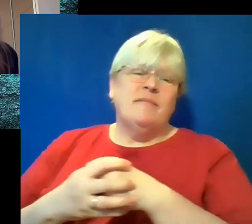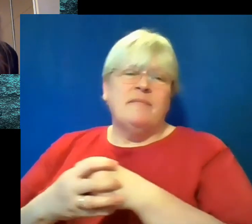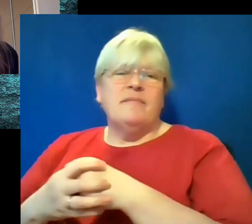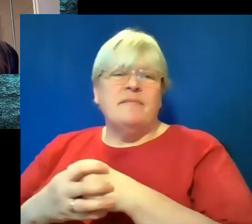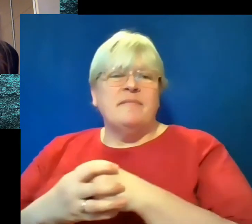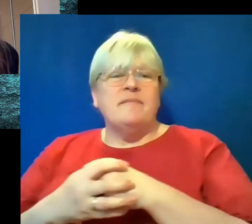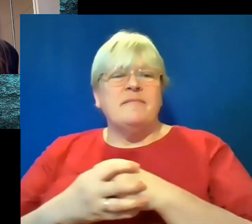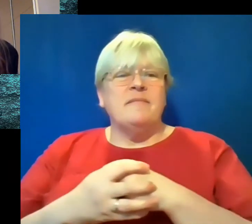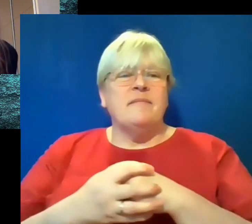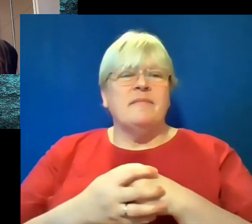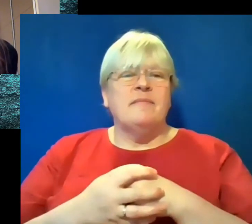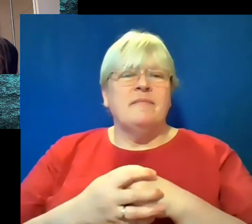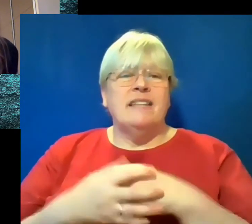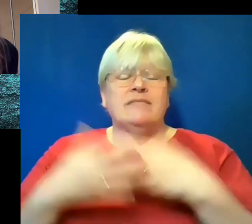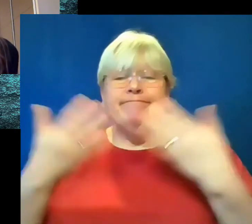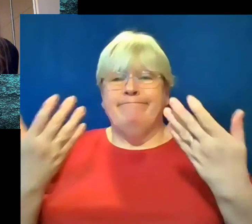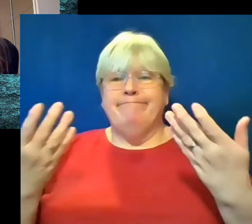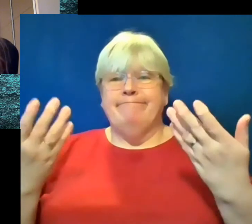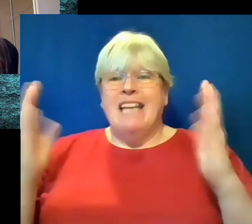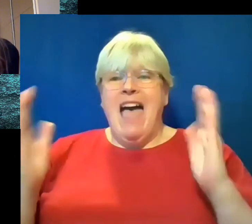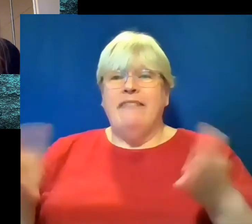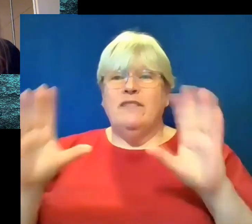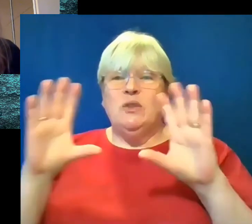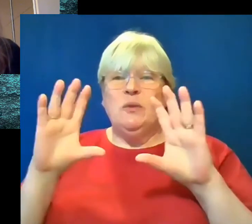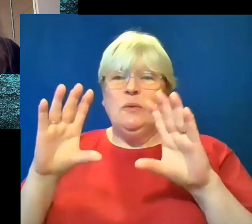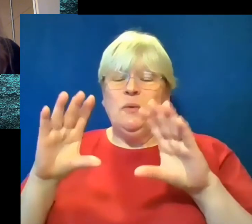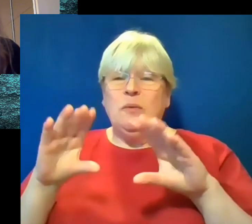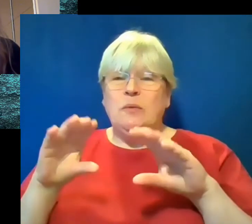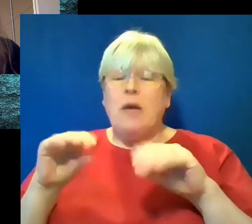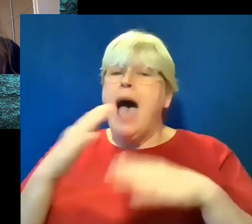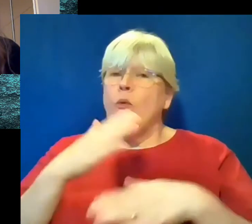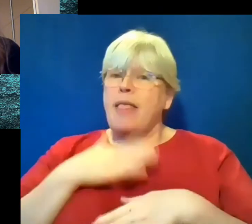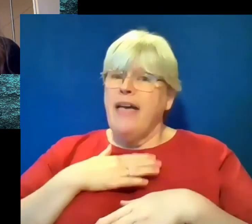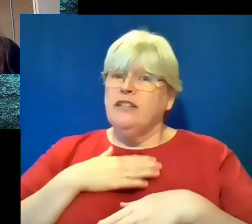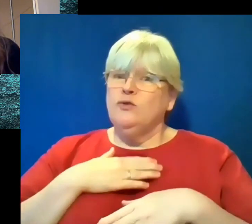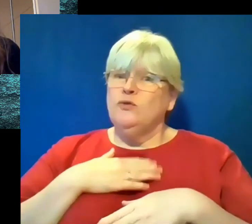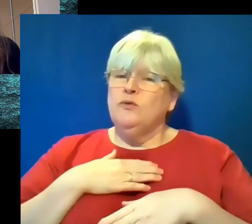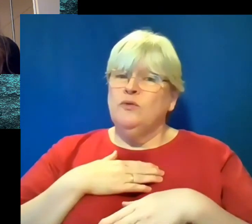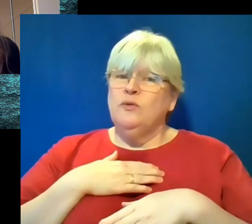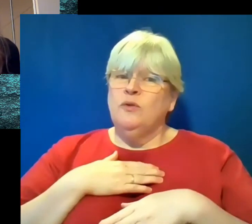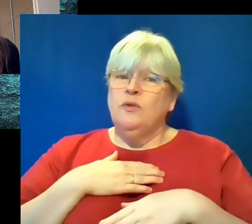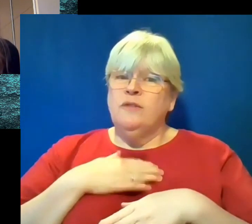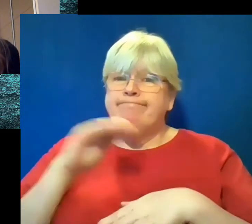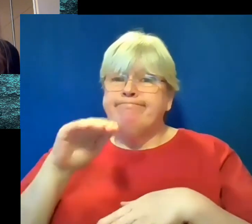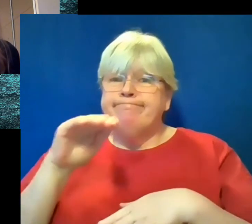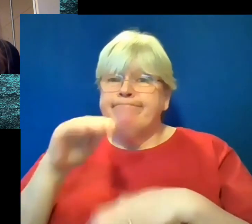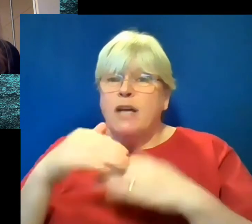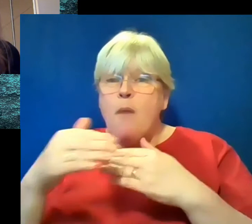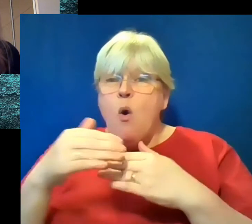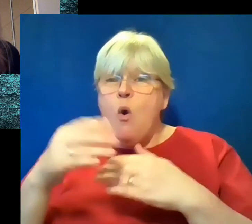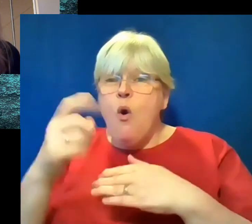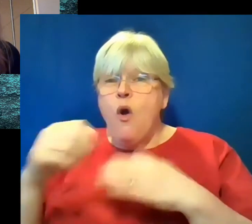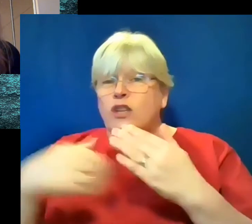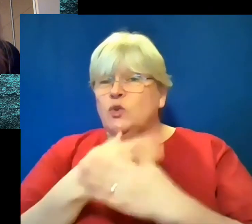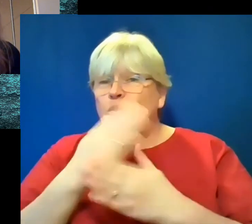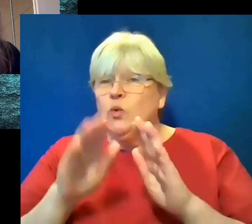there we're going to have to leave it. I would like to prod you a little bit further on the book that you're working on,